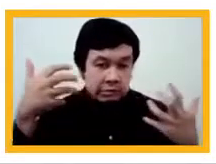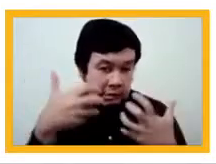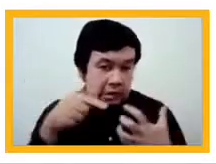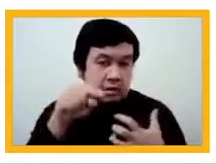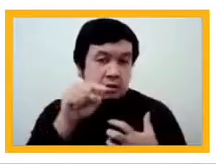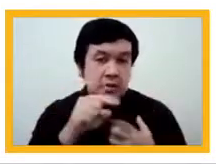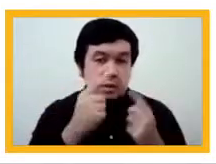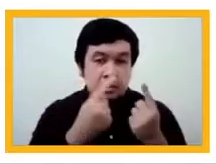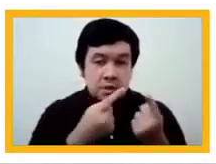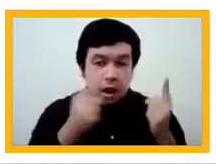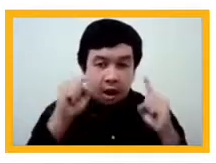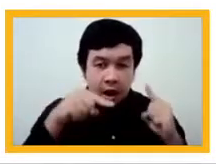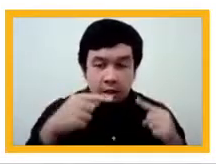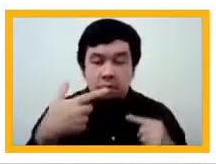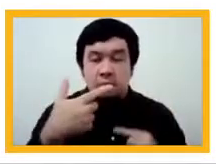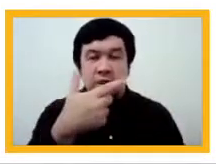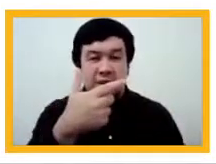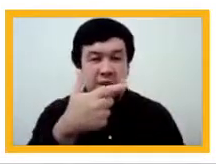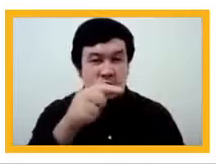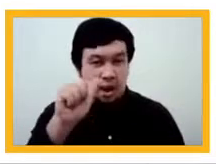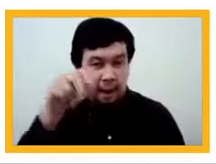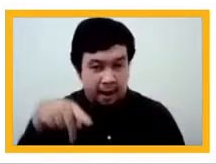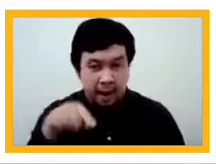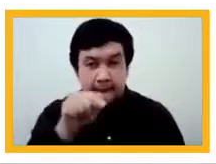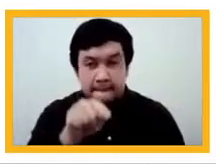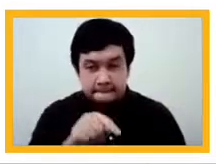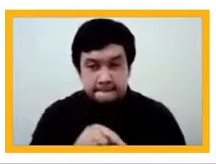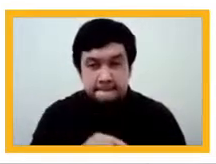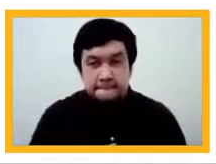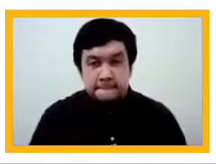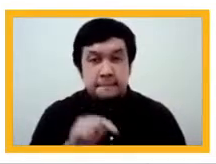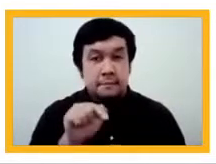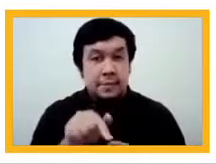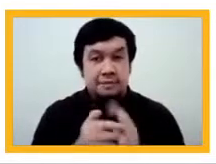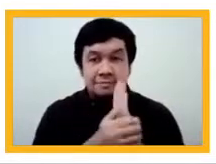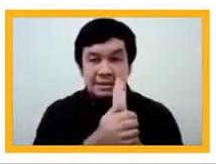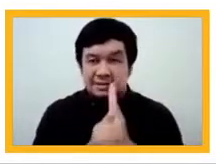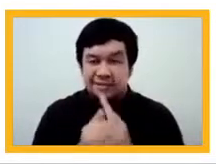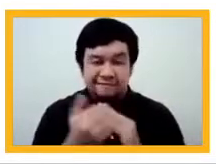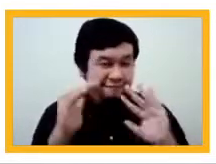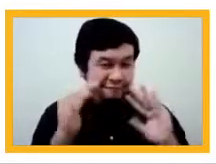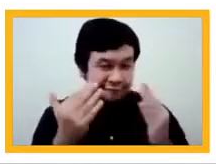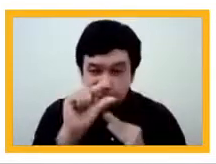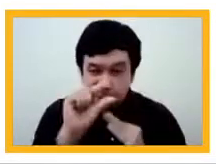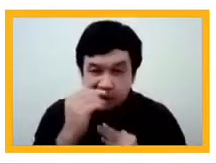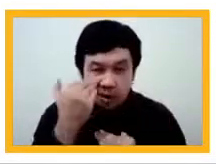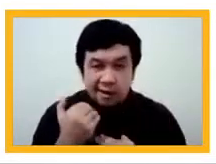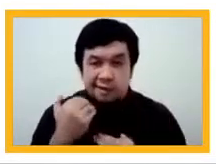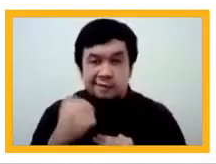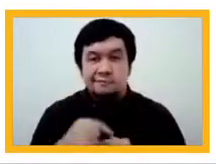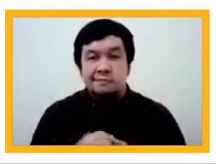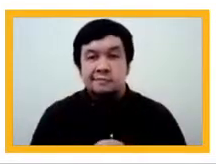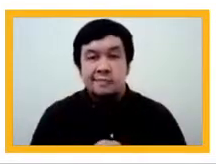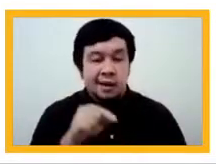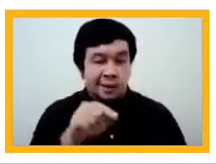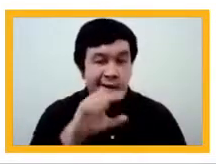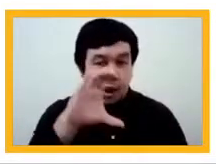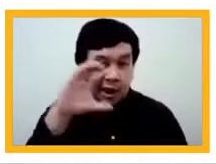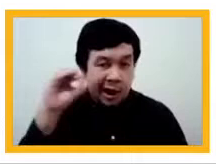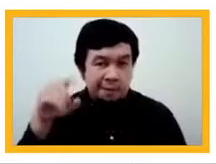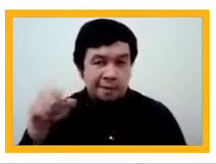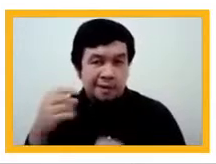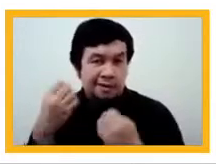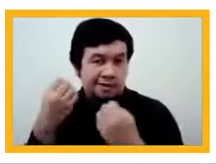abilities or capabilities across different dimensions. And except with general or it's